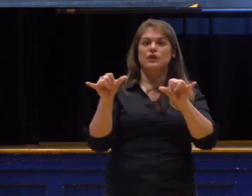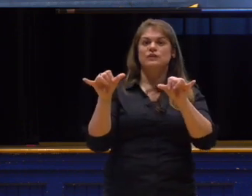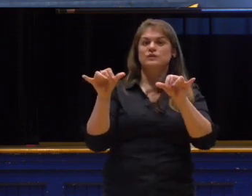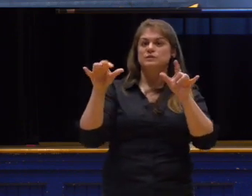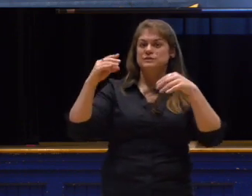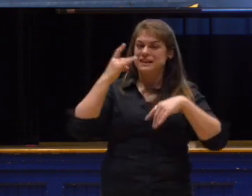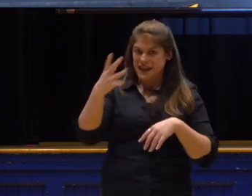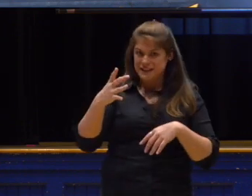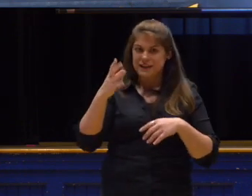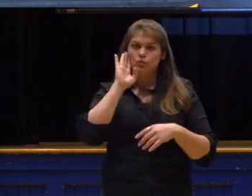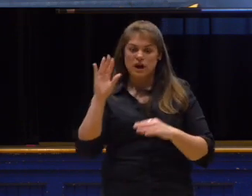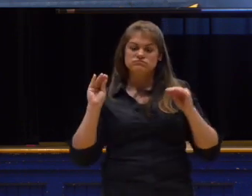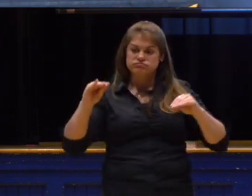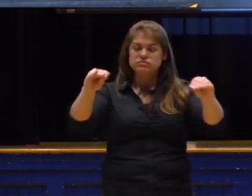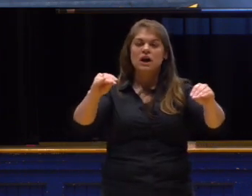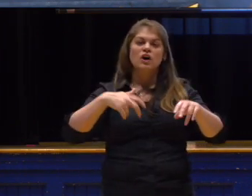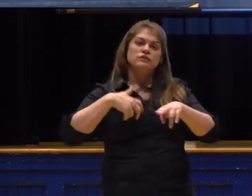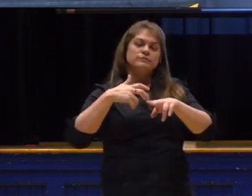landscaping throughout the entire project.